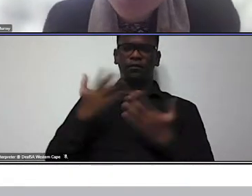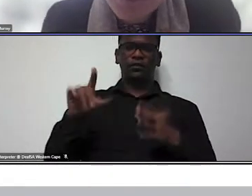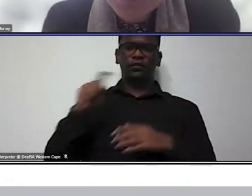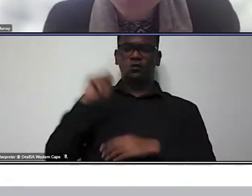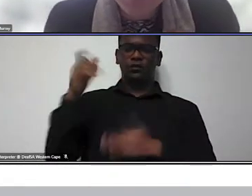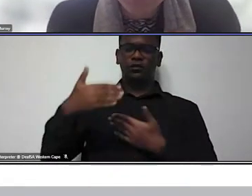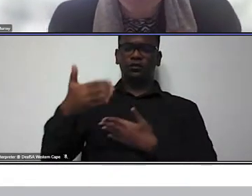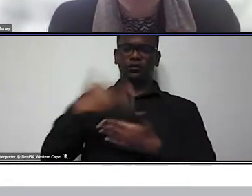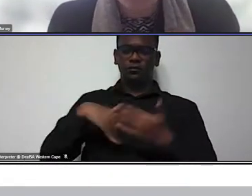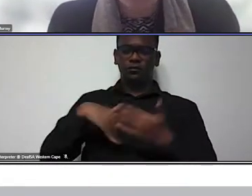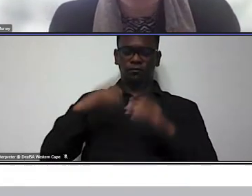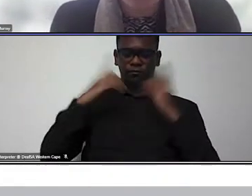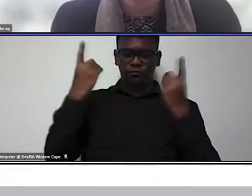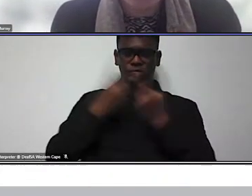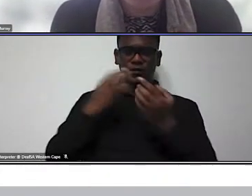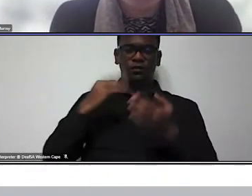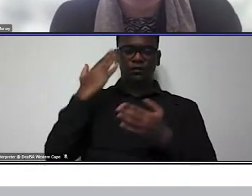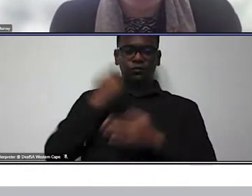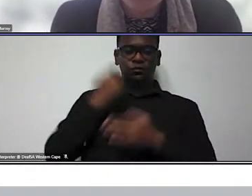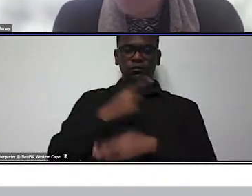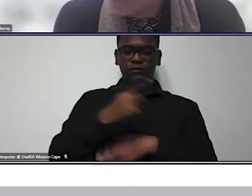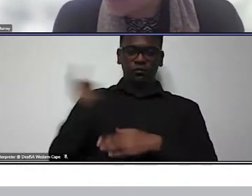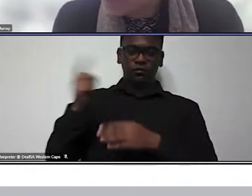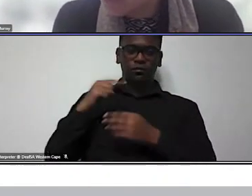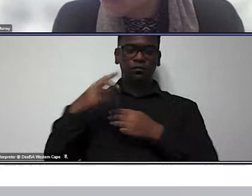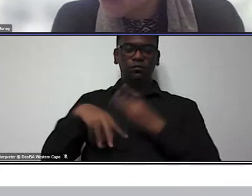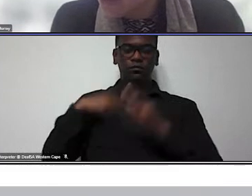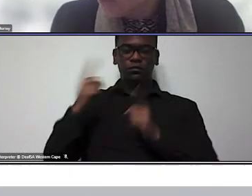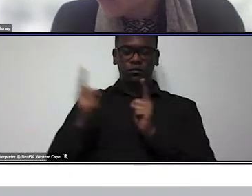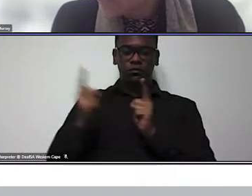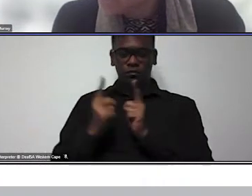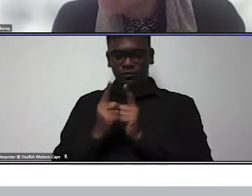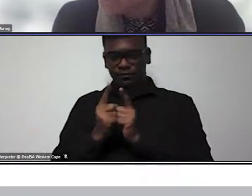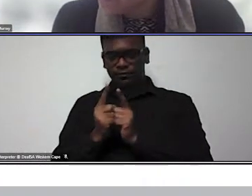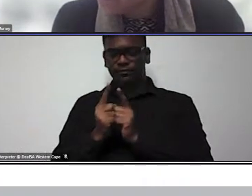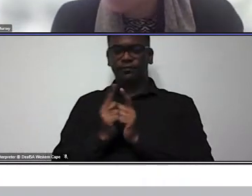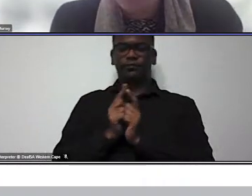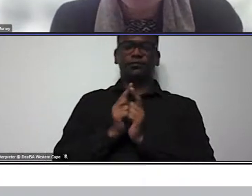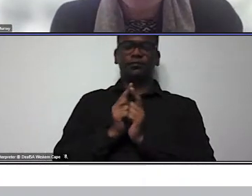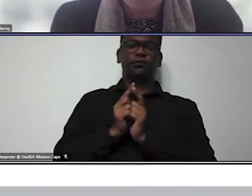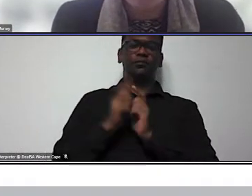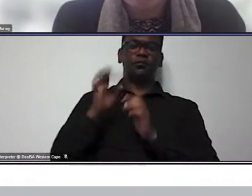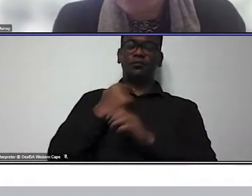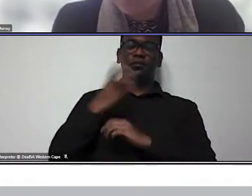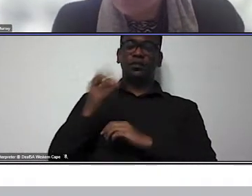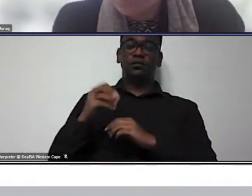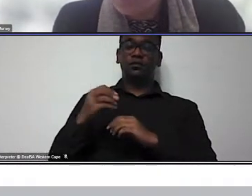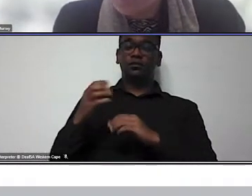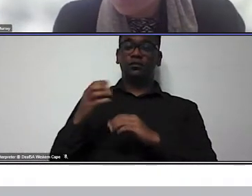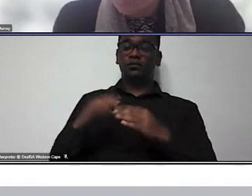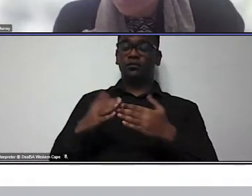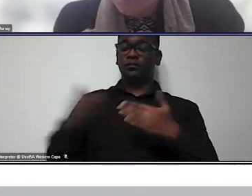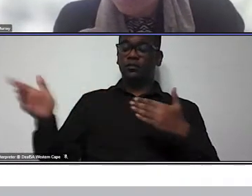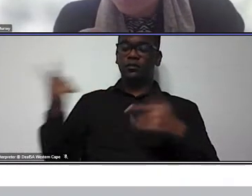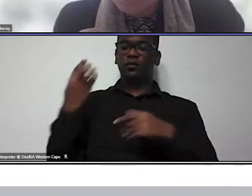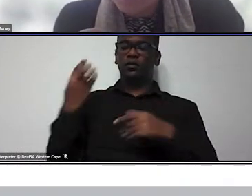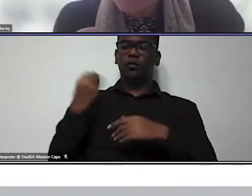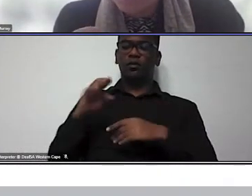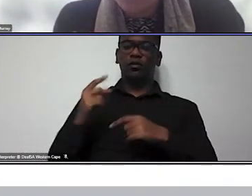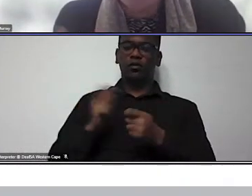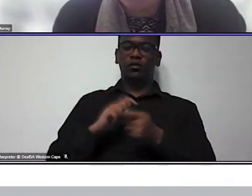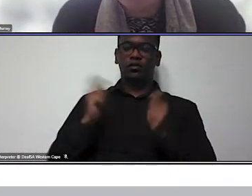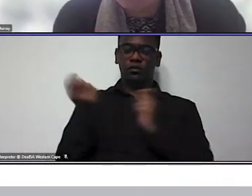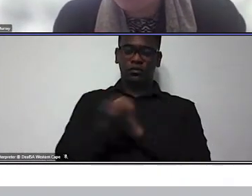work more specifically in the agricultural sector, or if not expanded, maybe amended. And